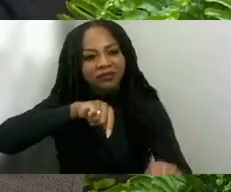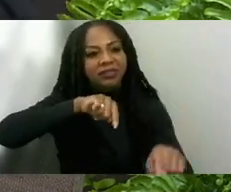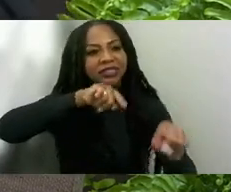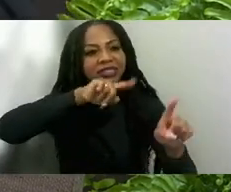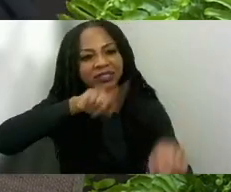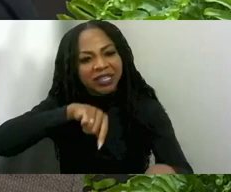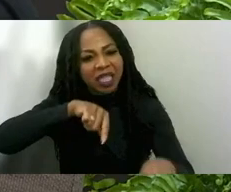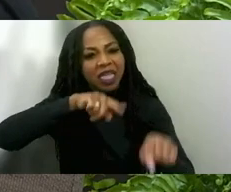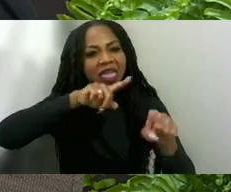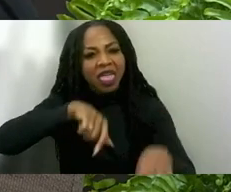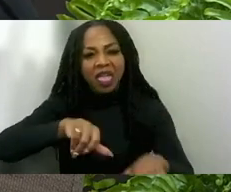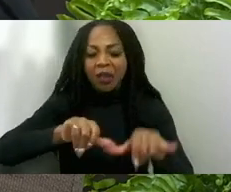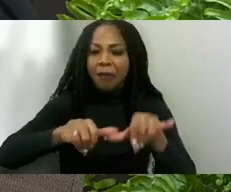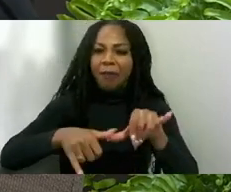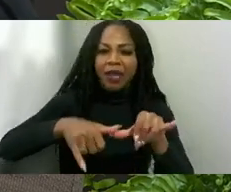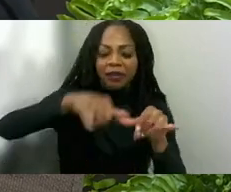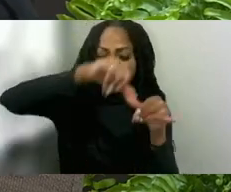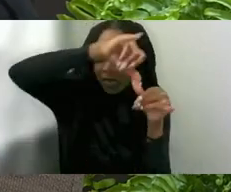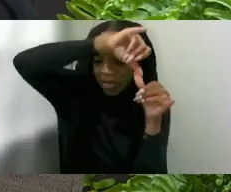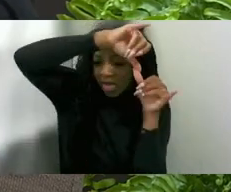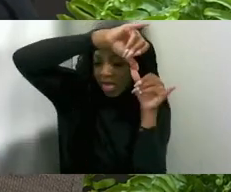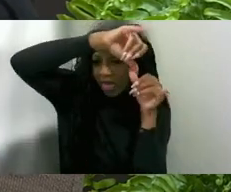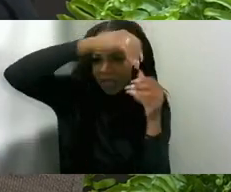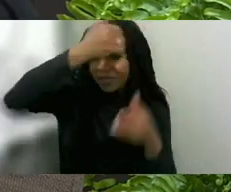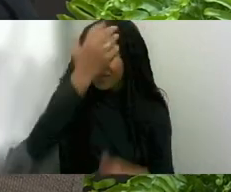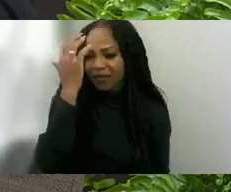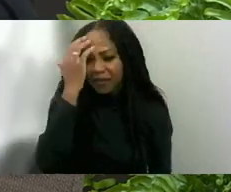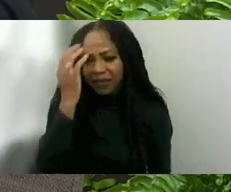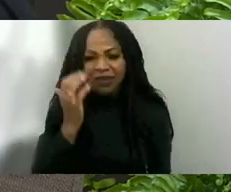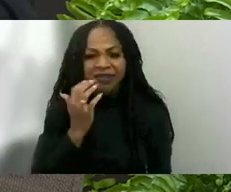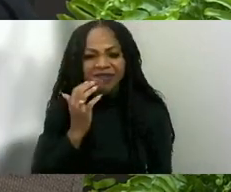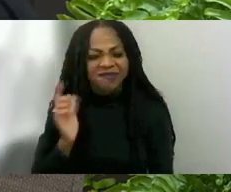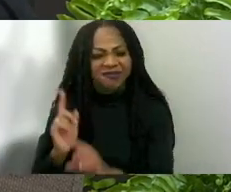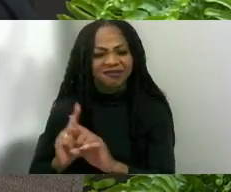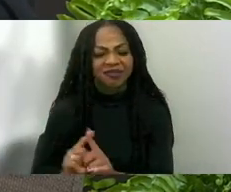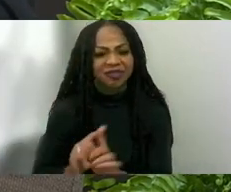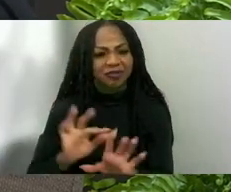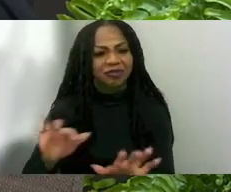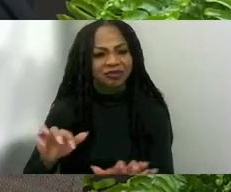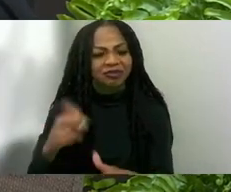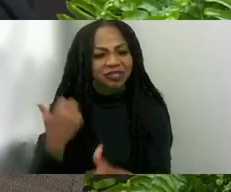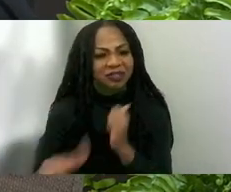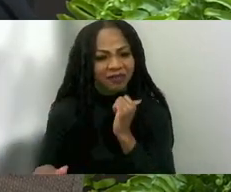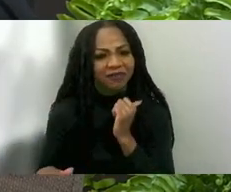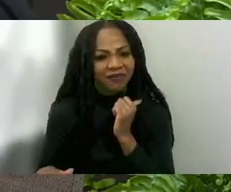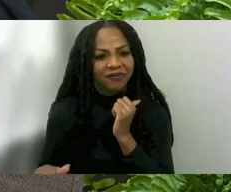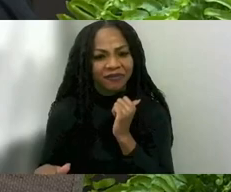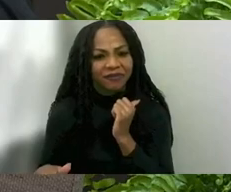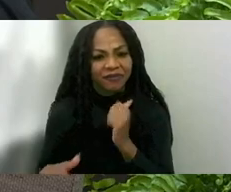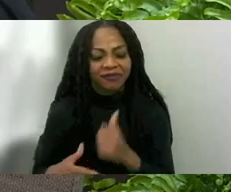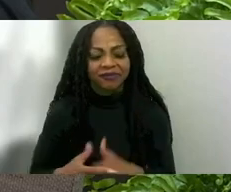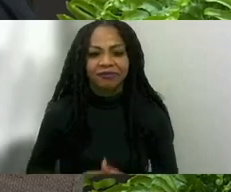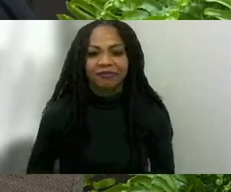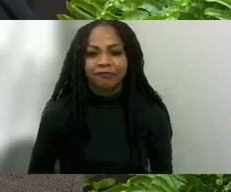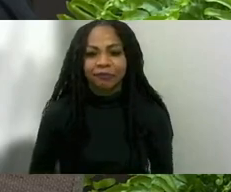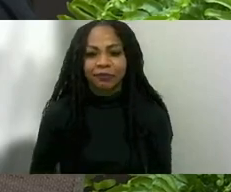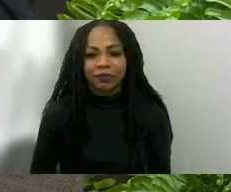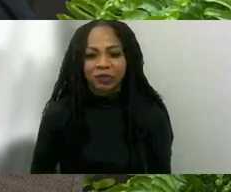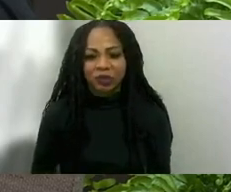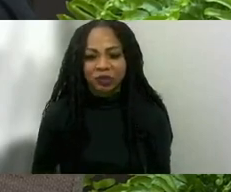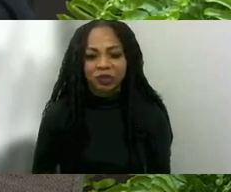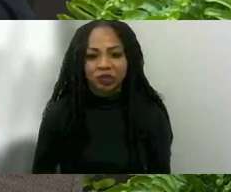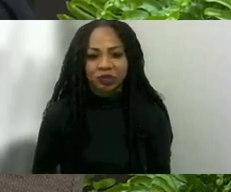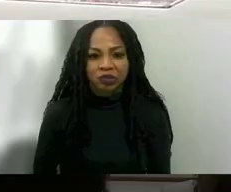head, and you know, all those things that were difficult to live by. Mm-hmm. Yeah. I bet that there